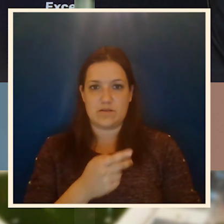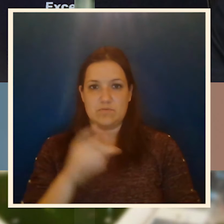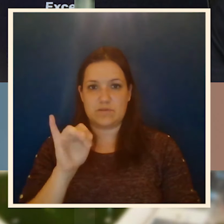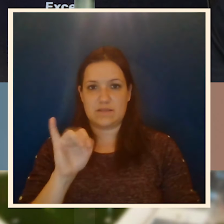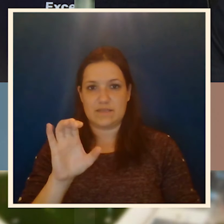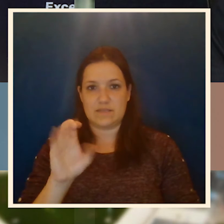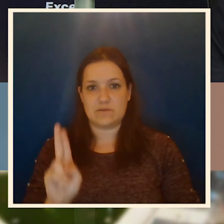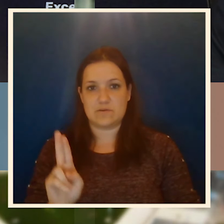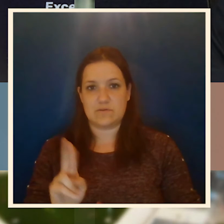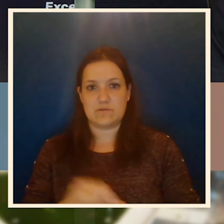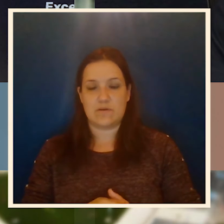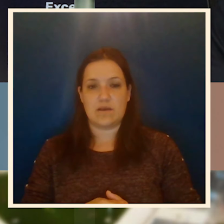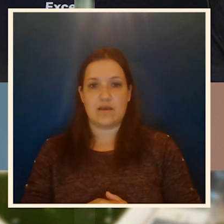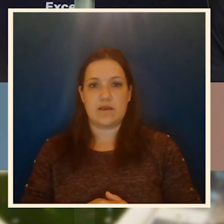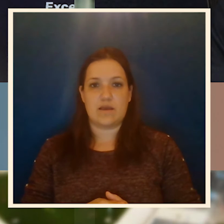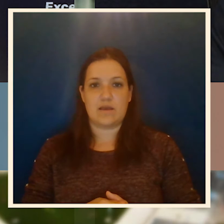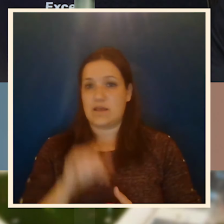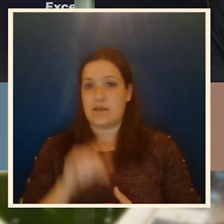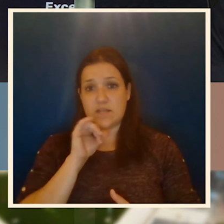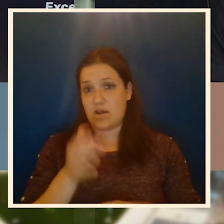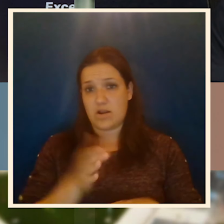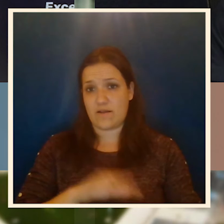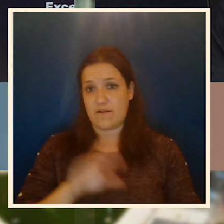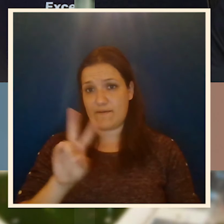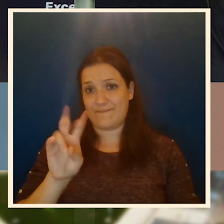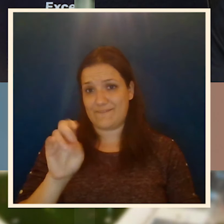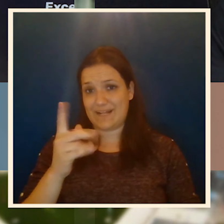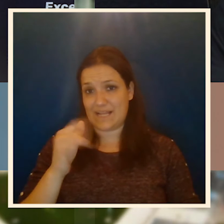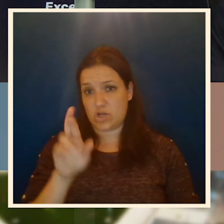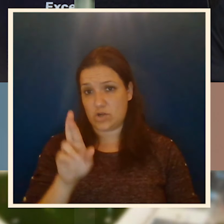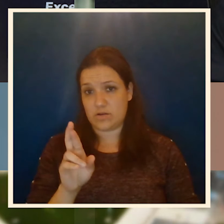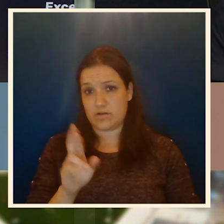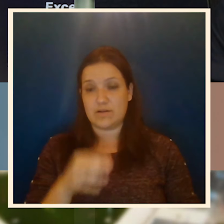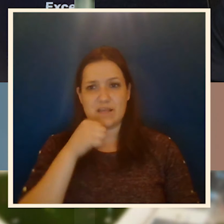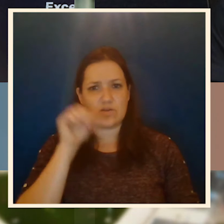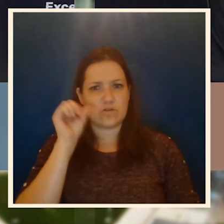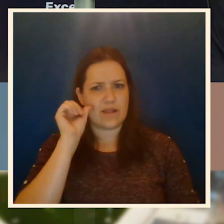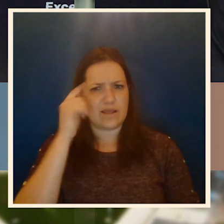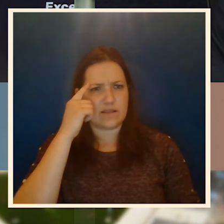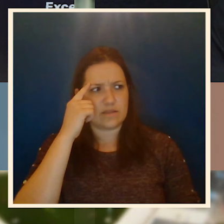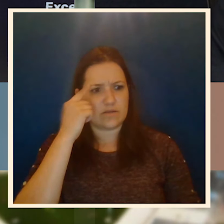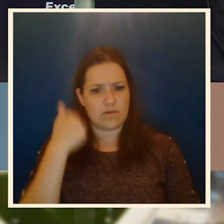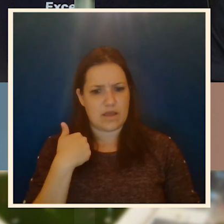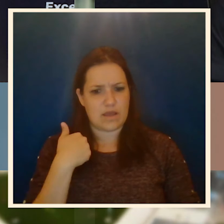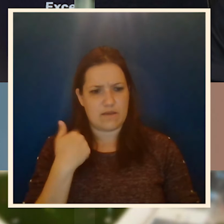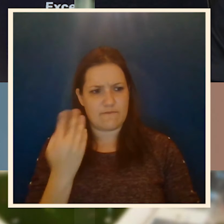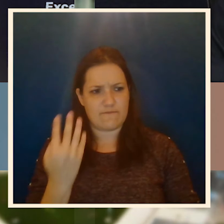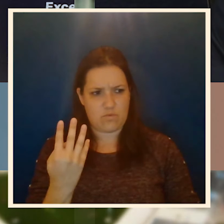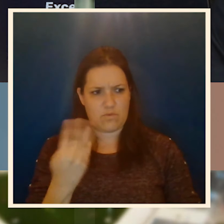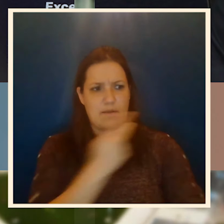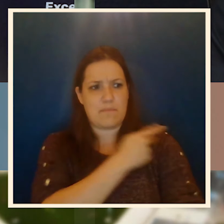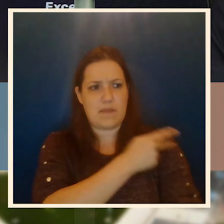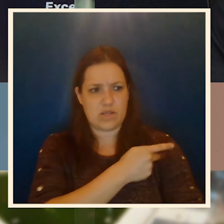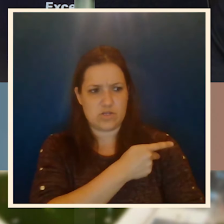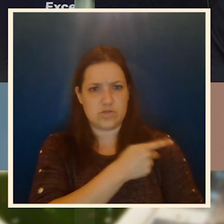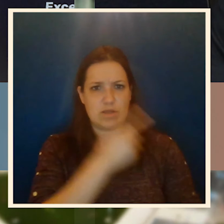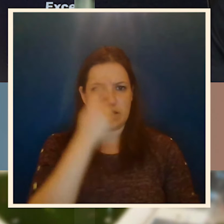entire organization, and only one of those patients was in the ICU and is not on a